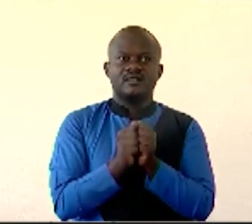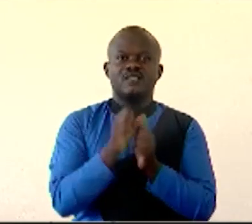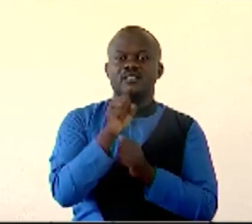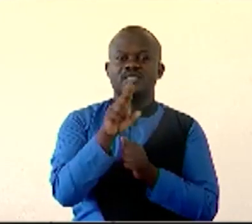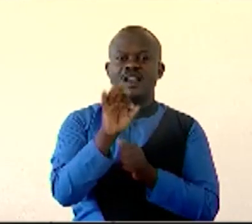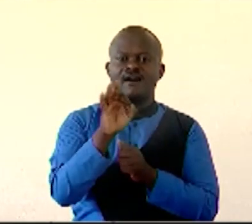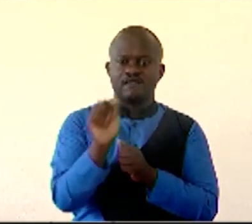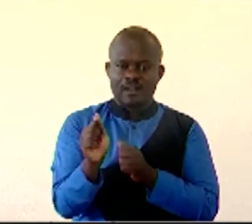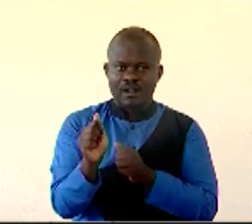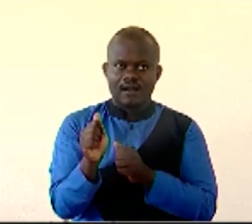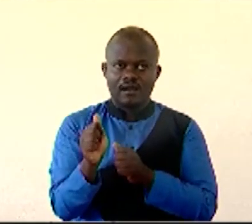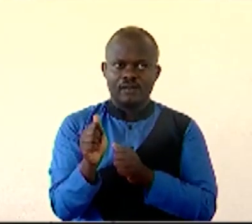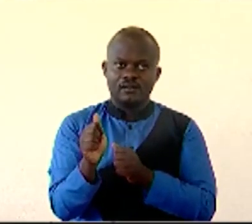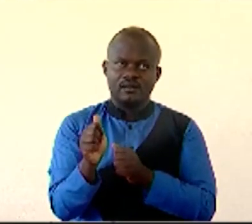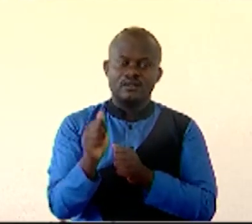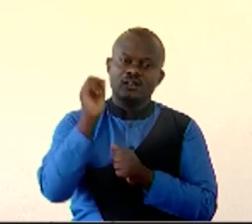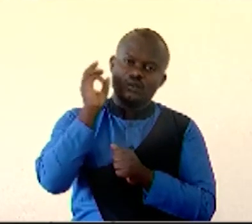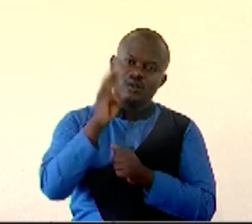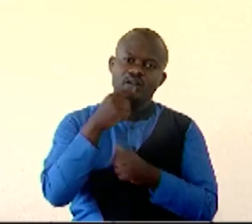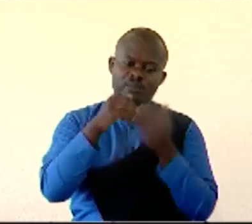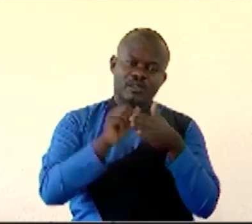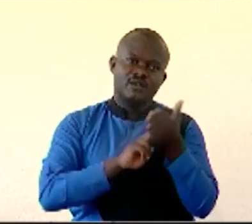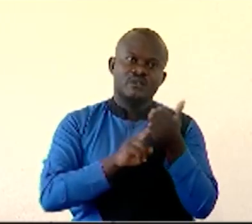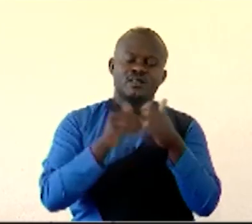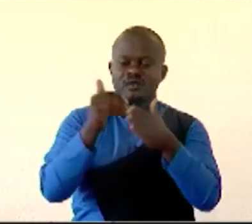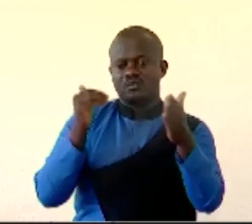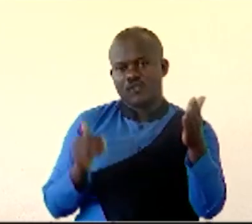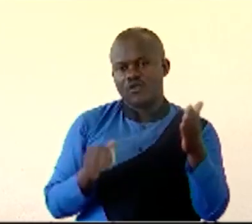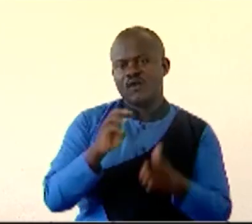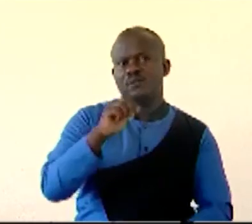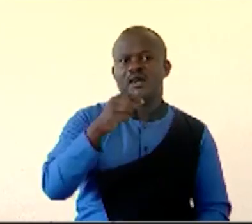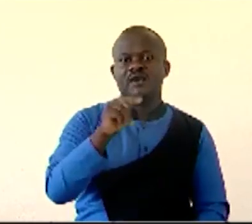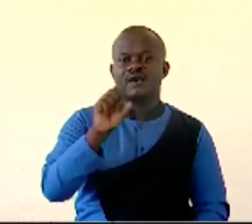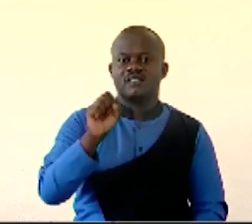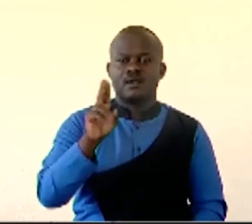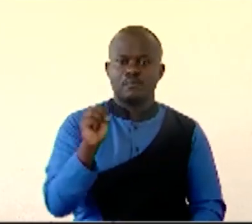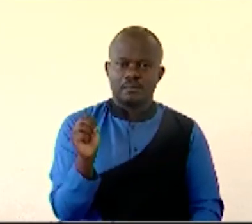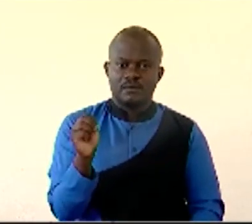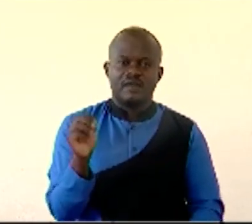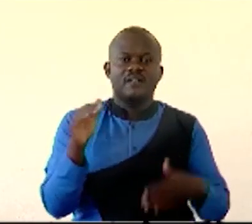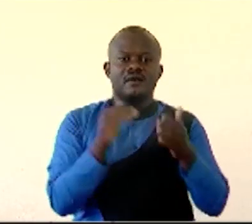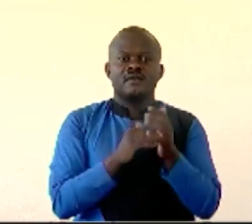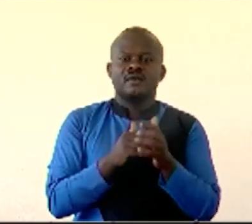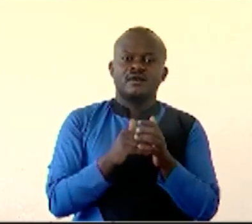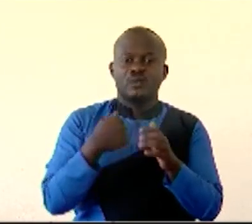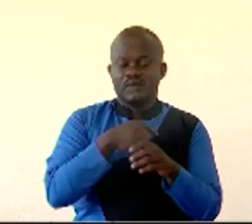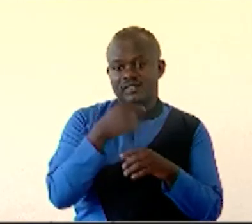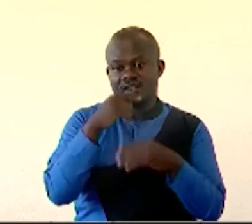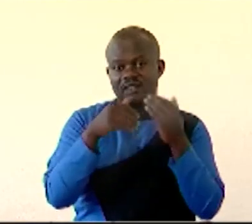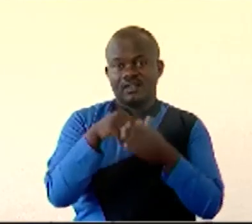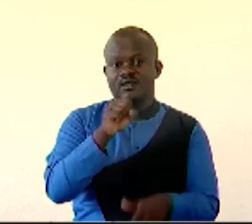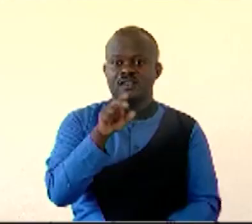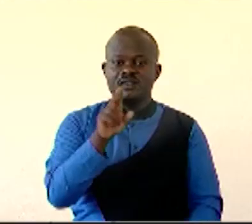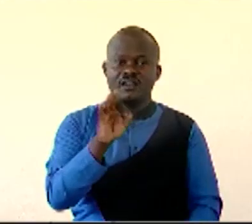sulfur will be used up before magnesium. And we said that the